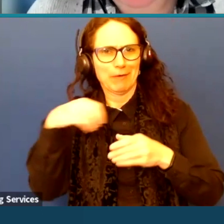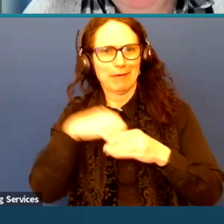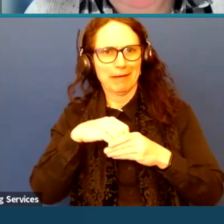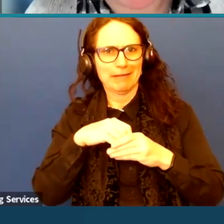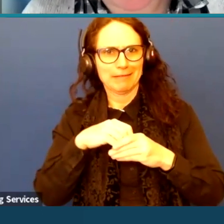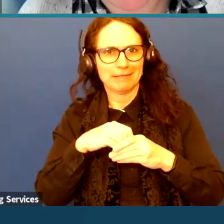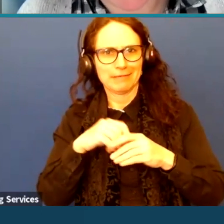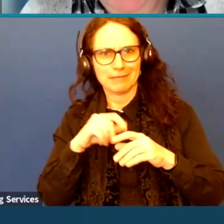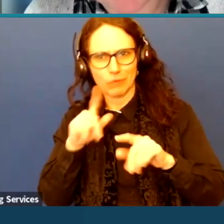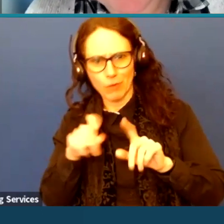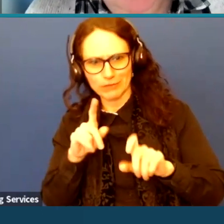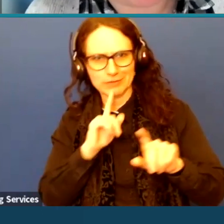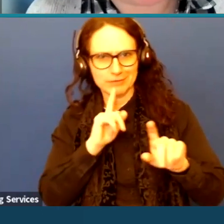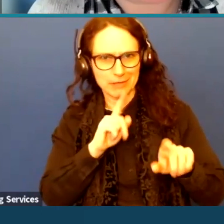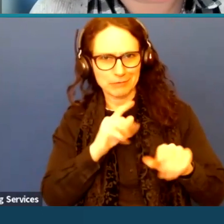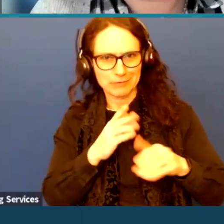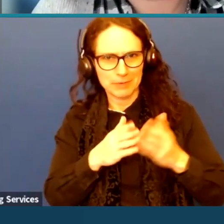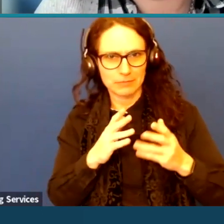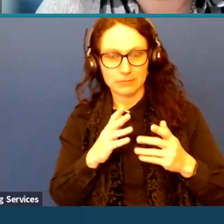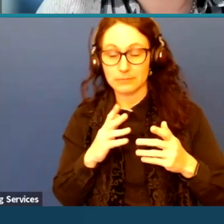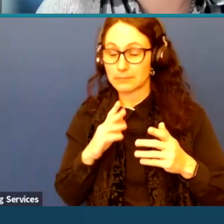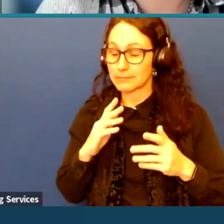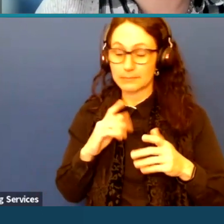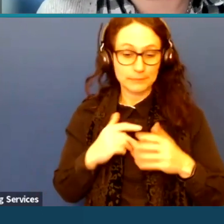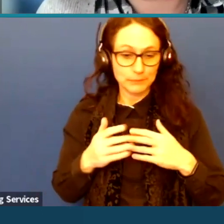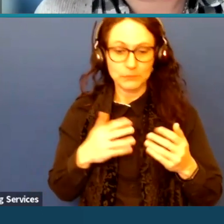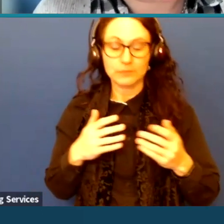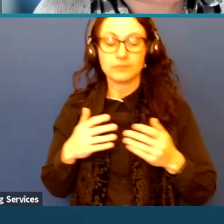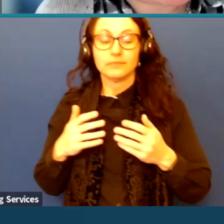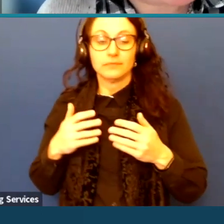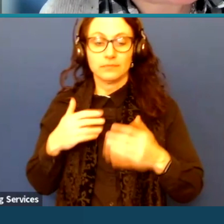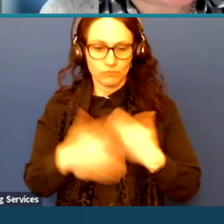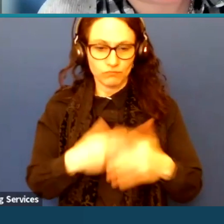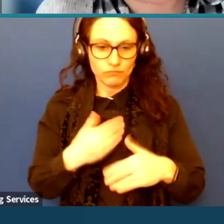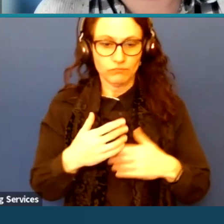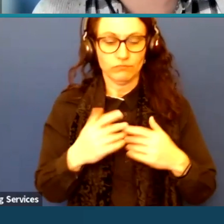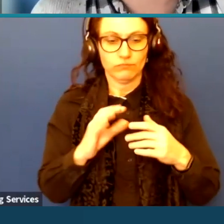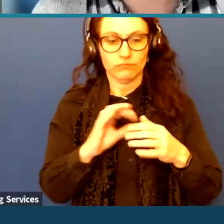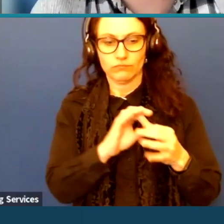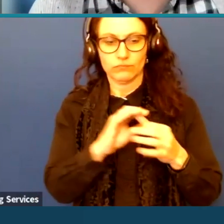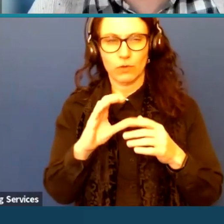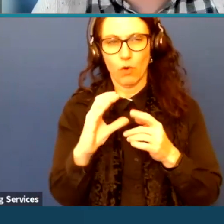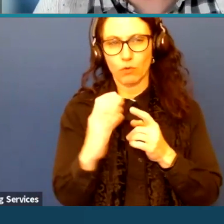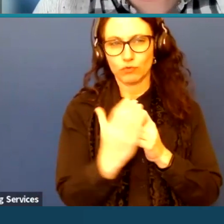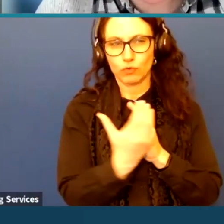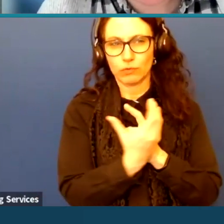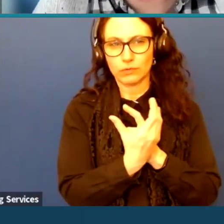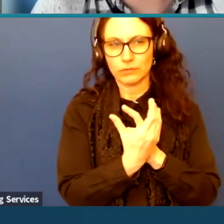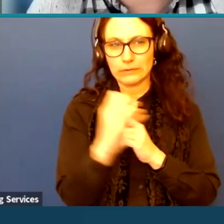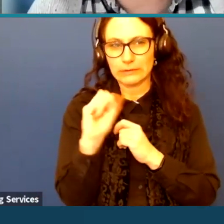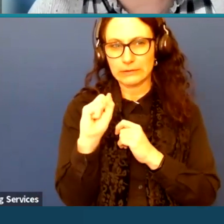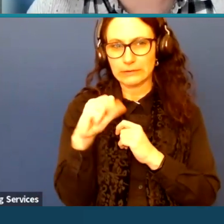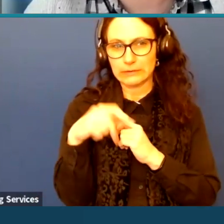want to move things forward just a little bit and move on to cultural spaces and talk more about